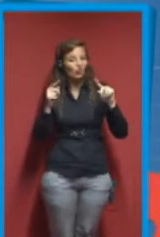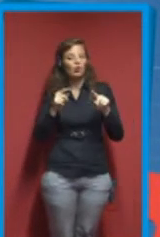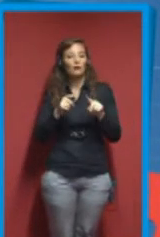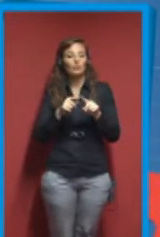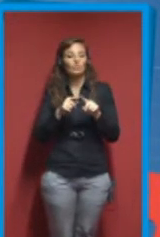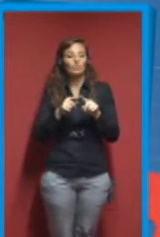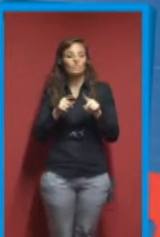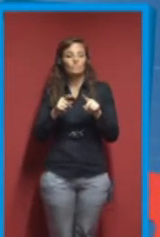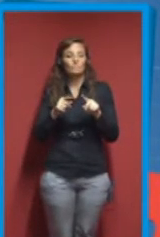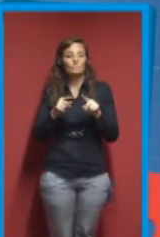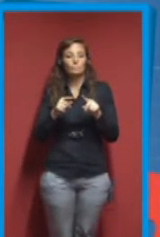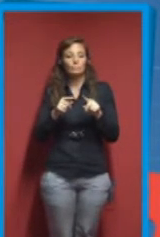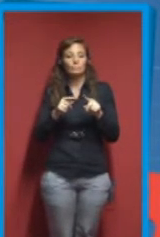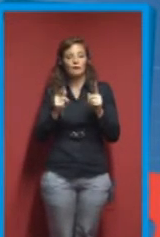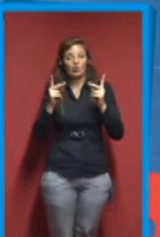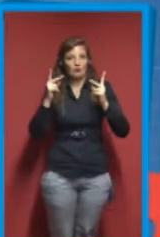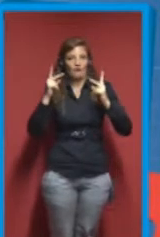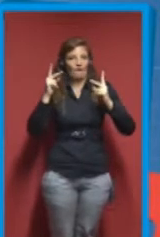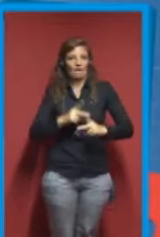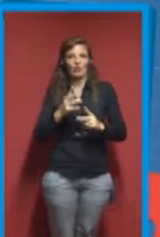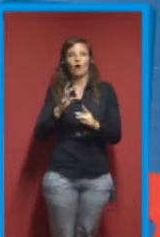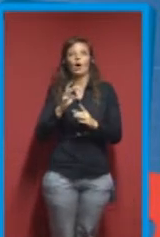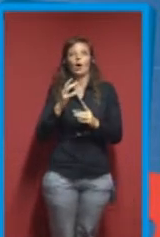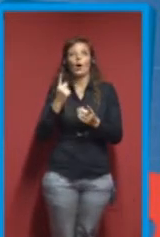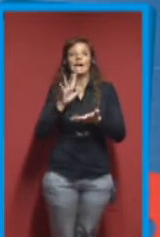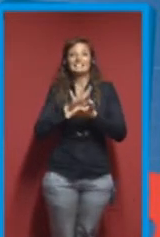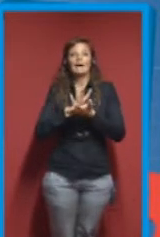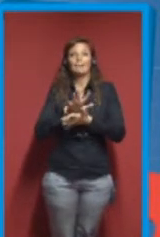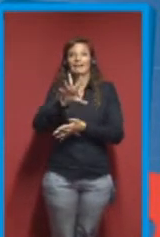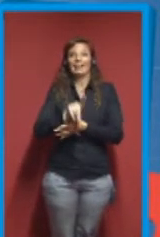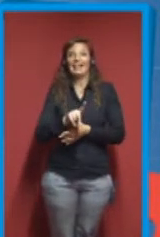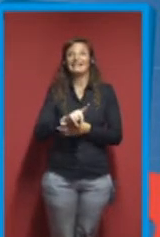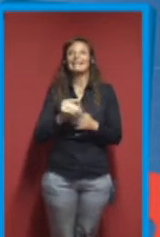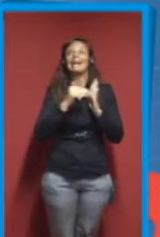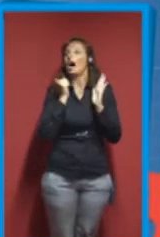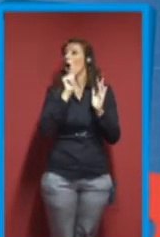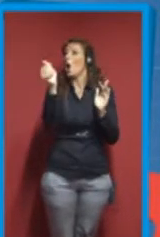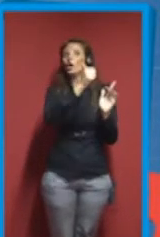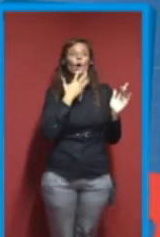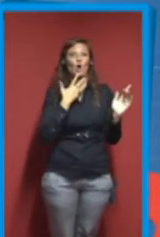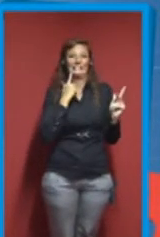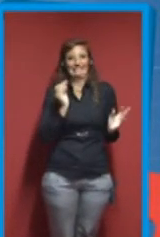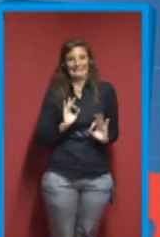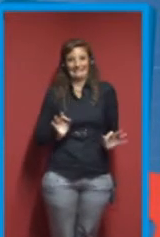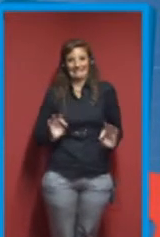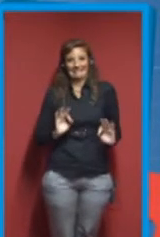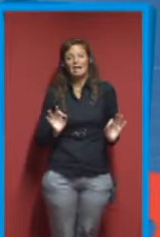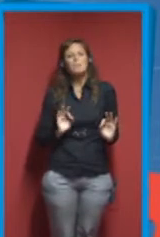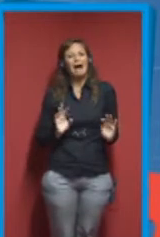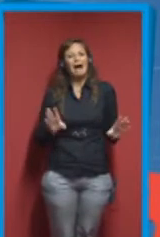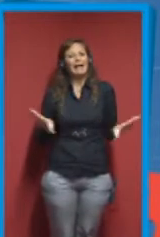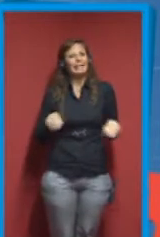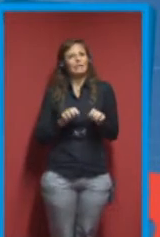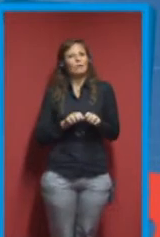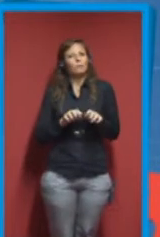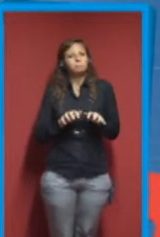a while away, but enterprise 3D printing, the professional machines, that's there now. You can all reach those machines by